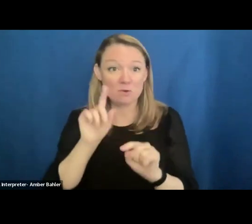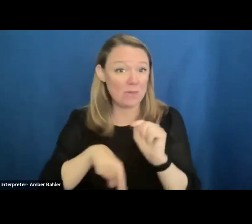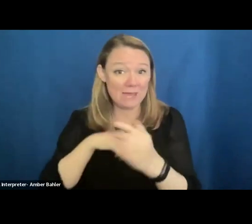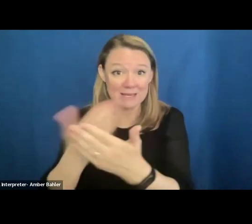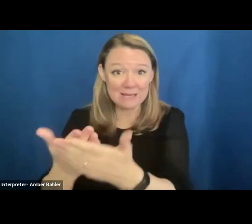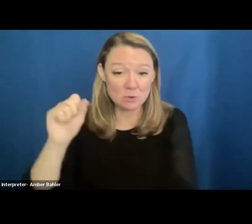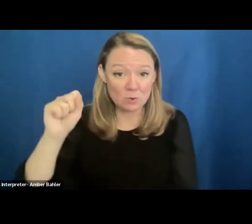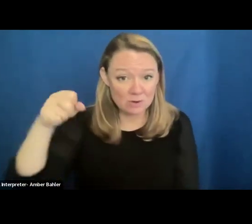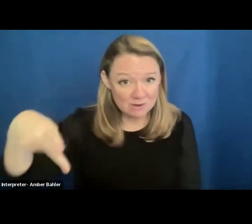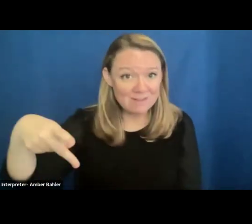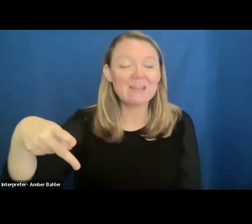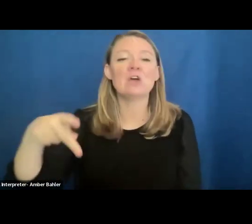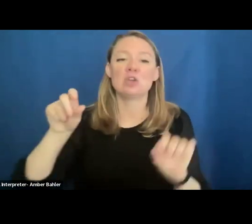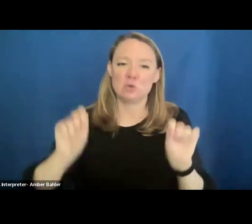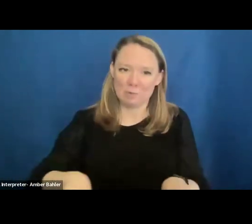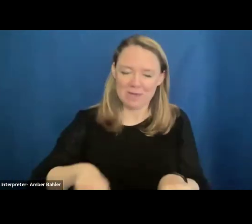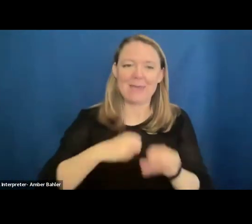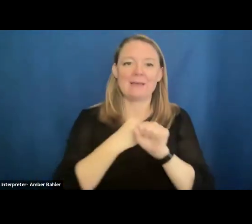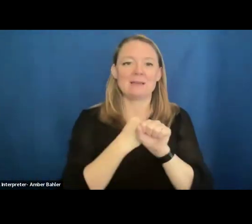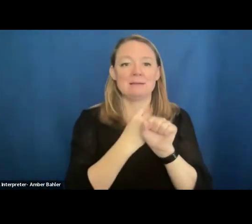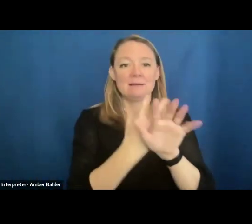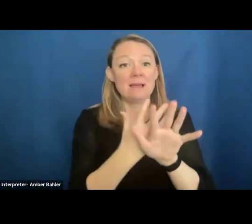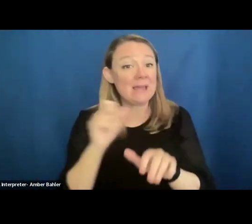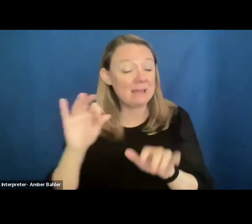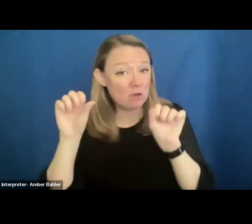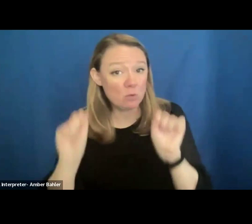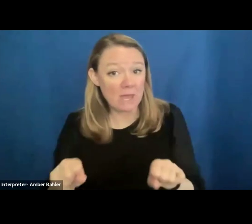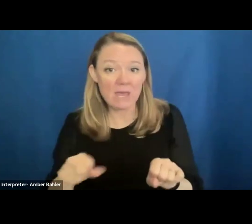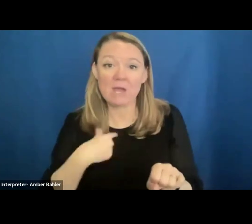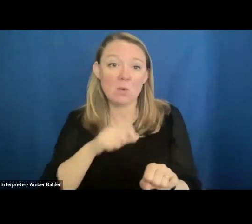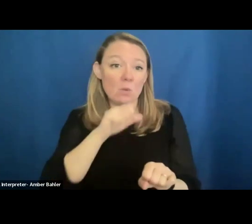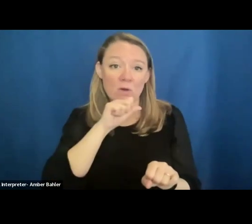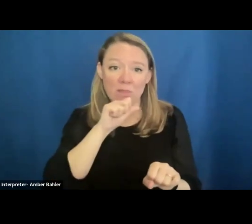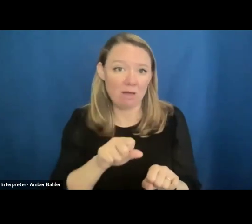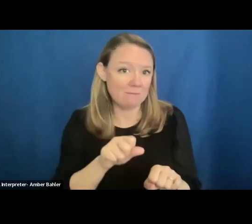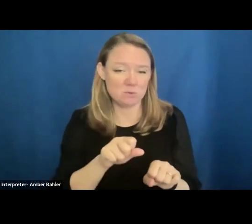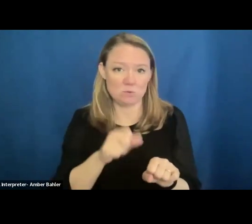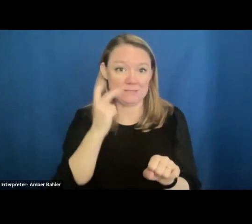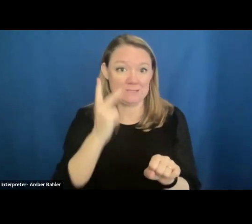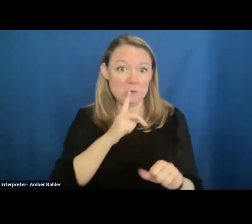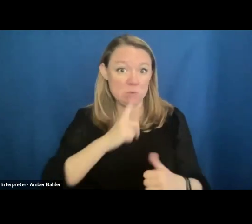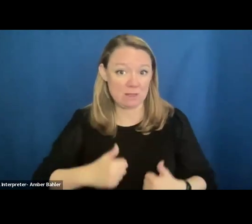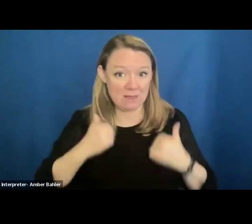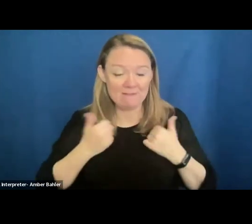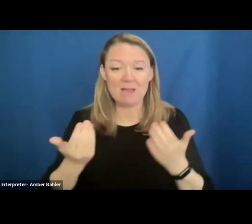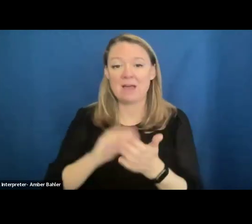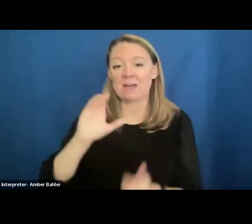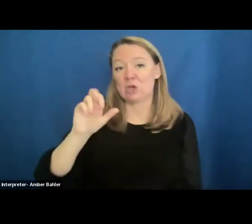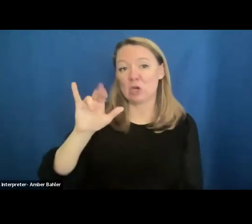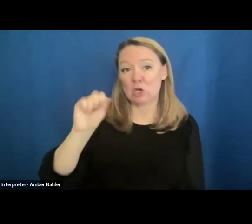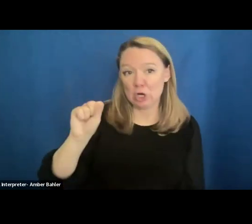way you can, of course, love to be with you in real life. And again, thank you, CRIS members, for all of your